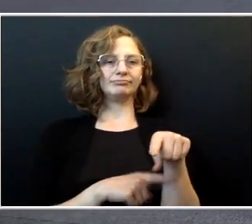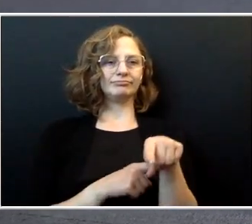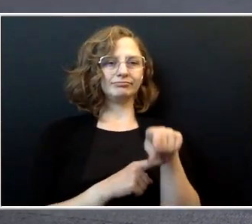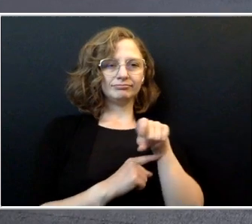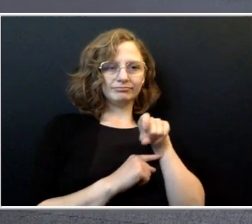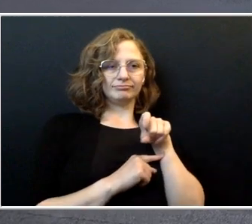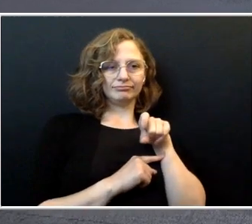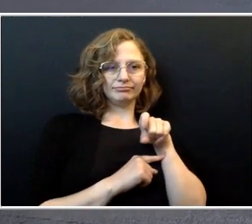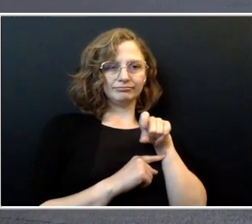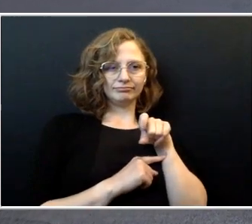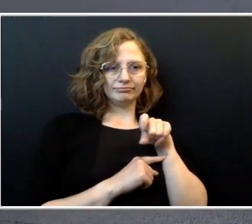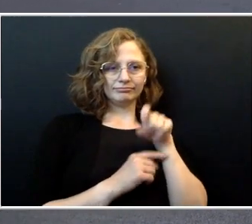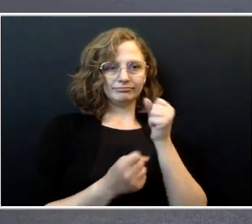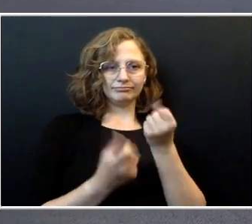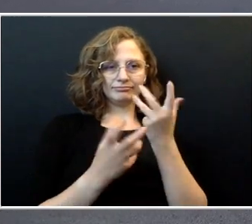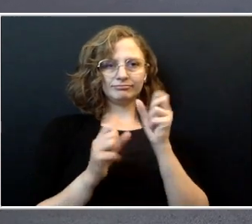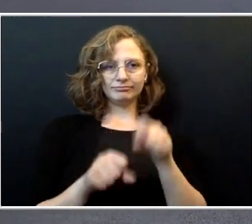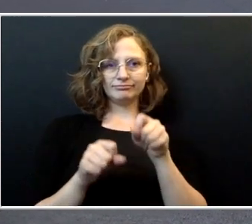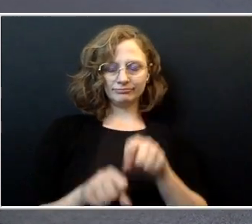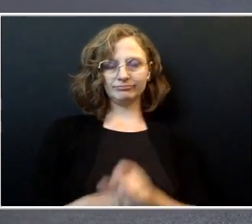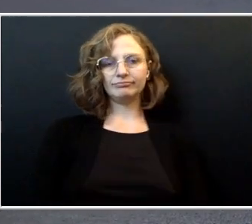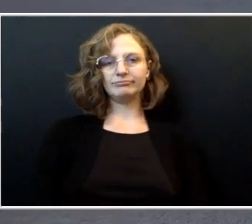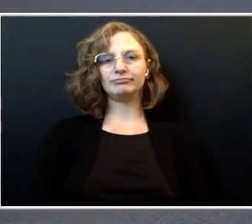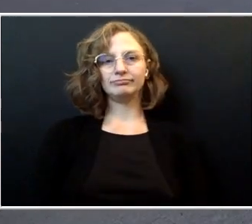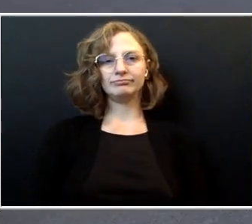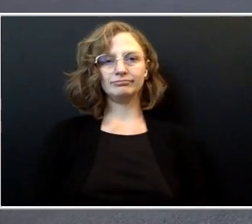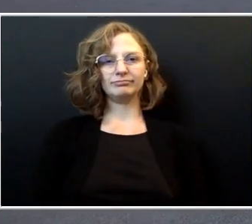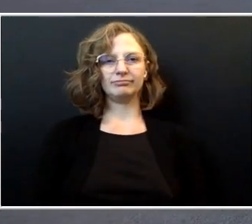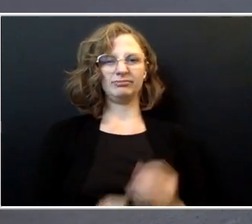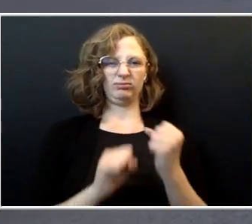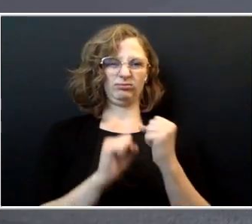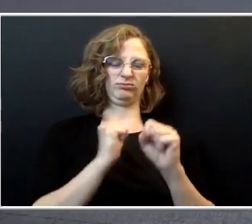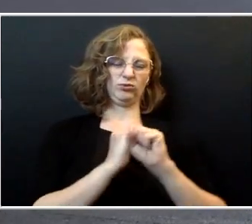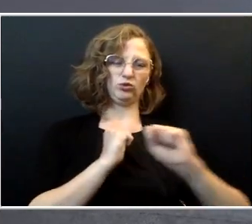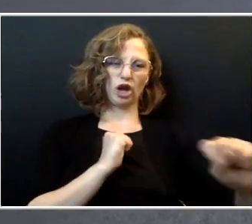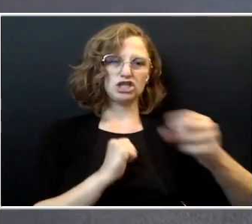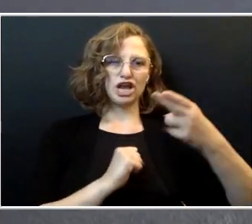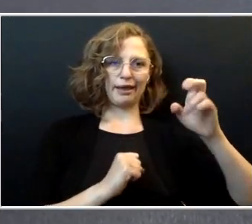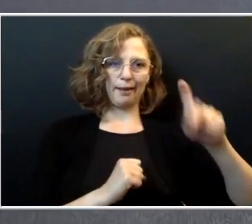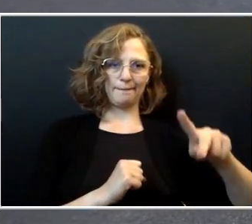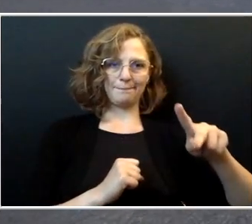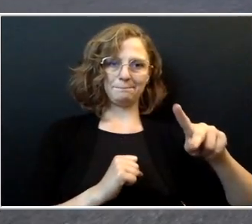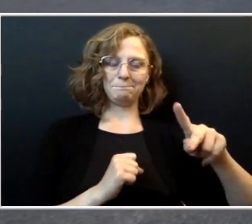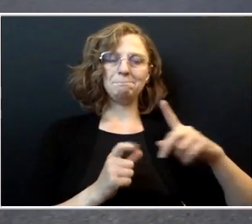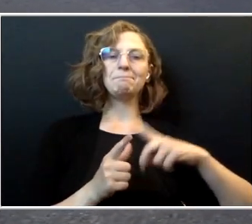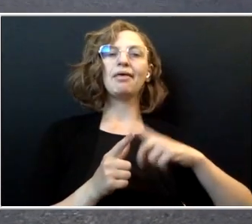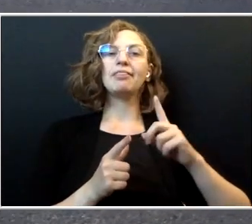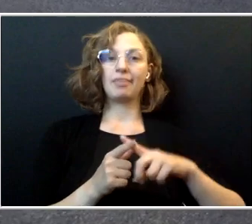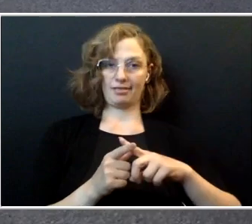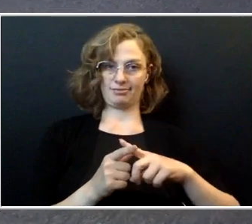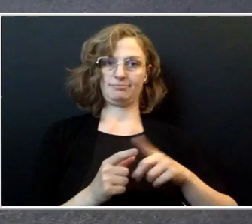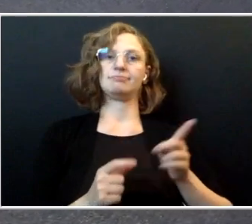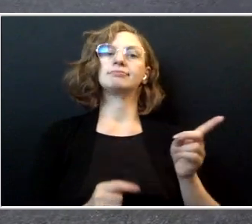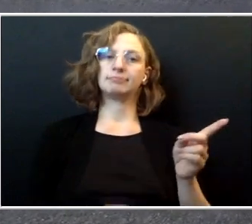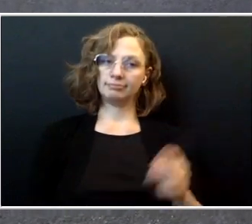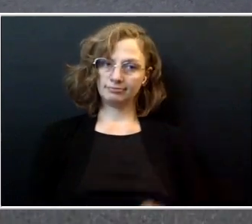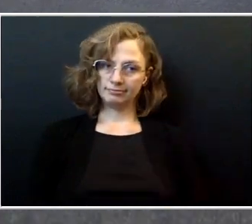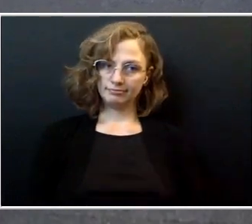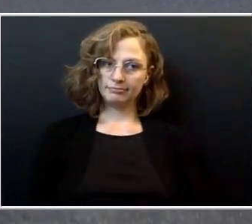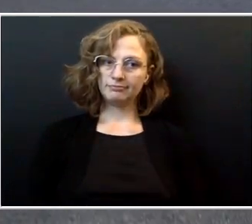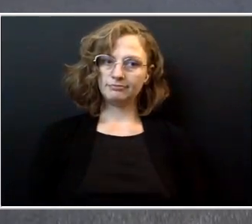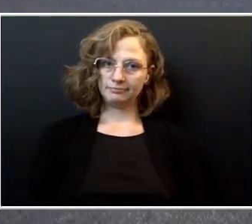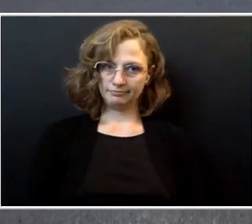that stretch in the hip. And then you're going to cross that leg over, and then we're going to stretch the hip this